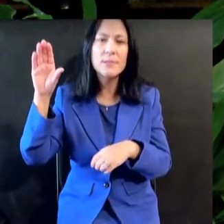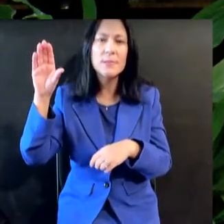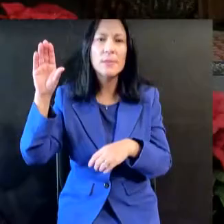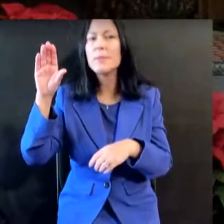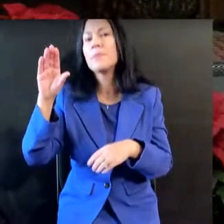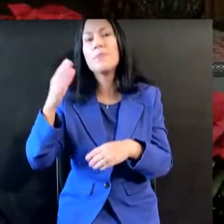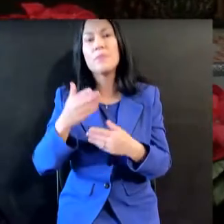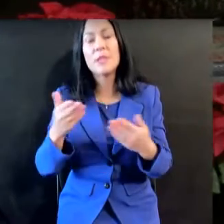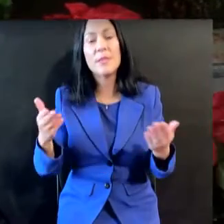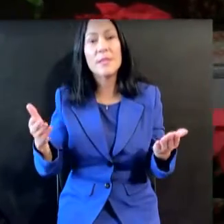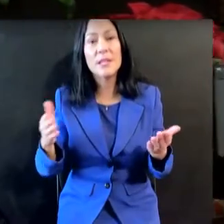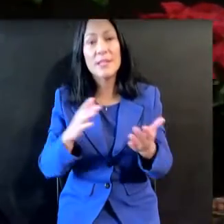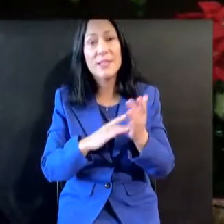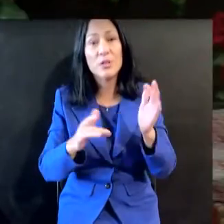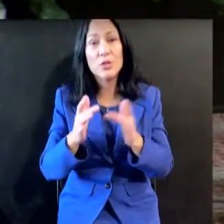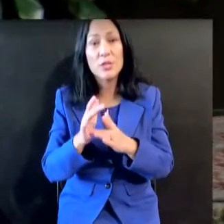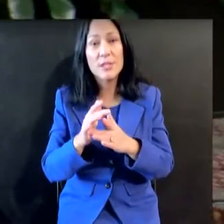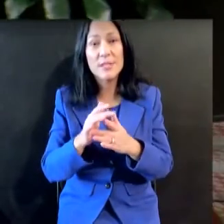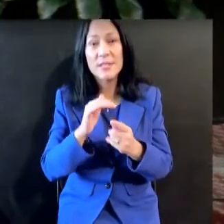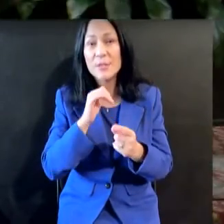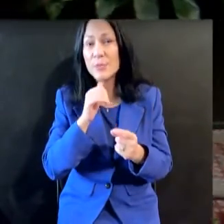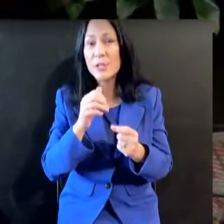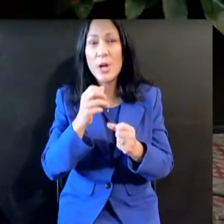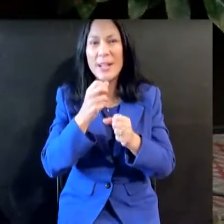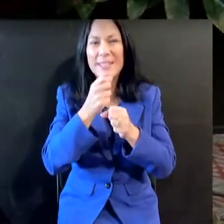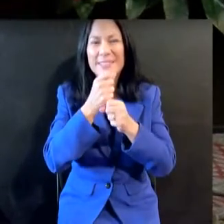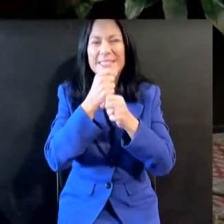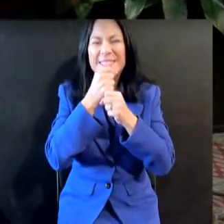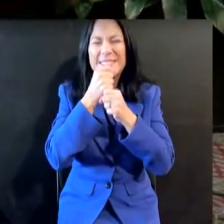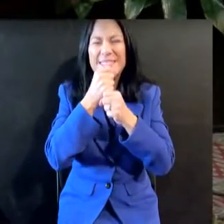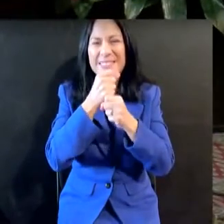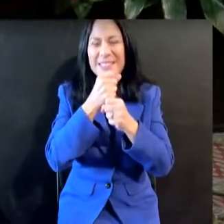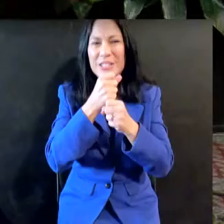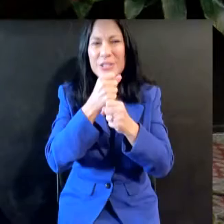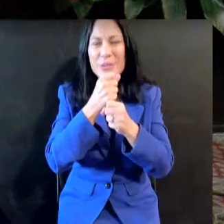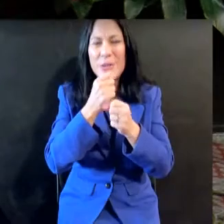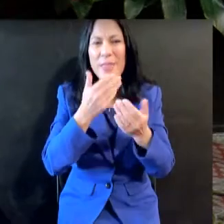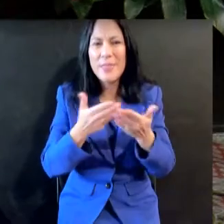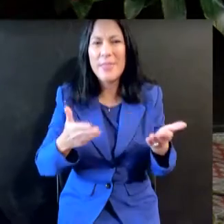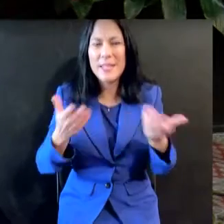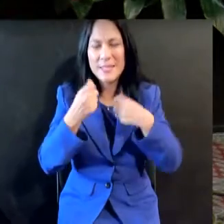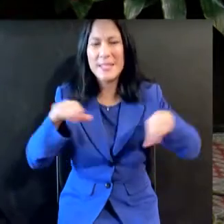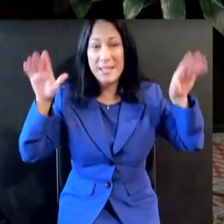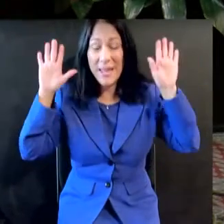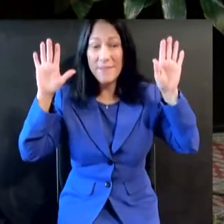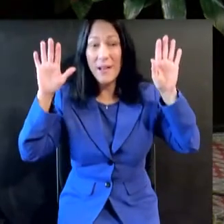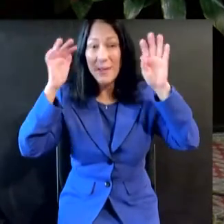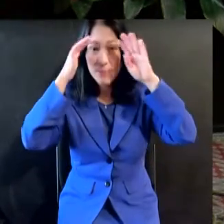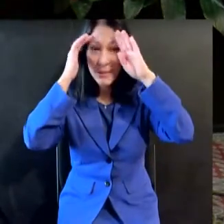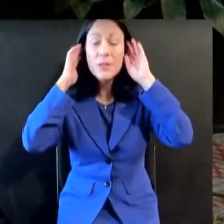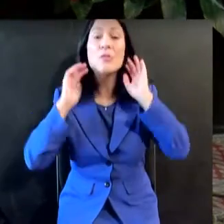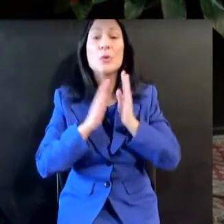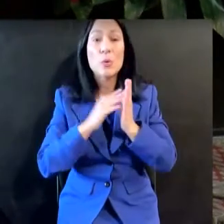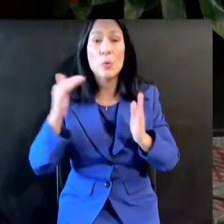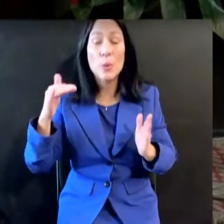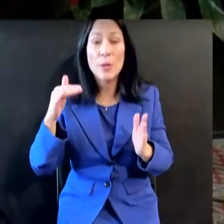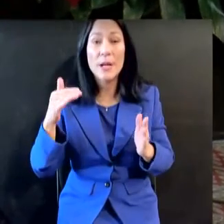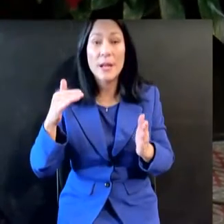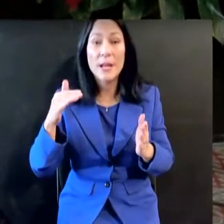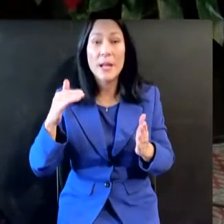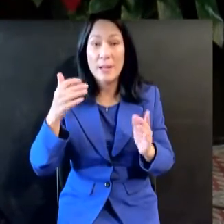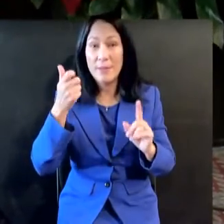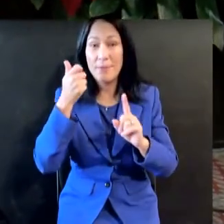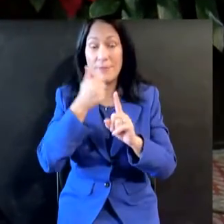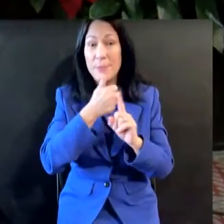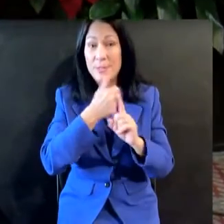the thing that Jesus wouldn't hang on to, the thing that he would not cling to, that he would not seize for himself, the glory of being who he was